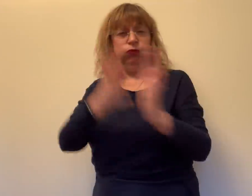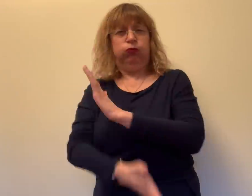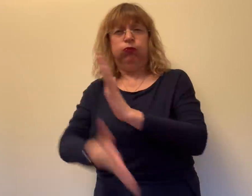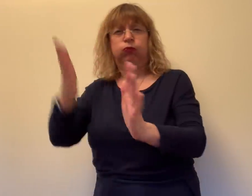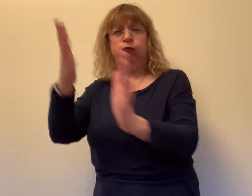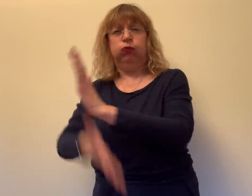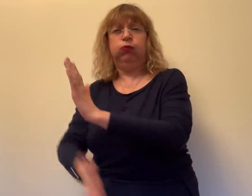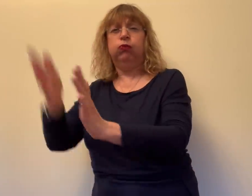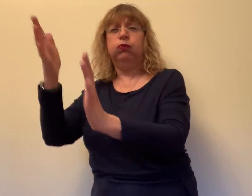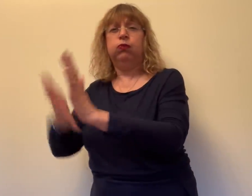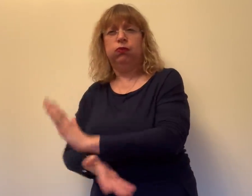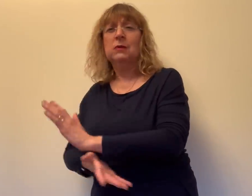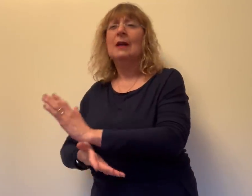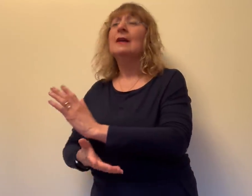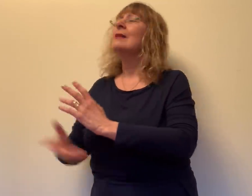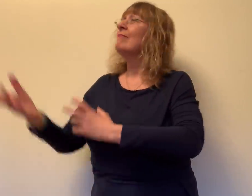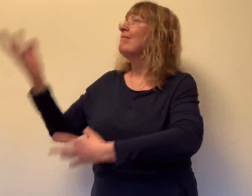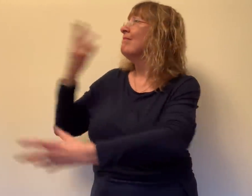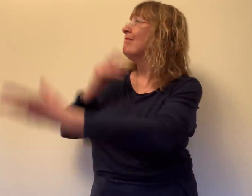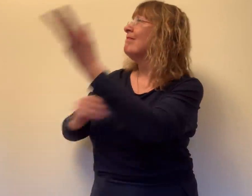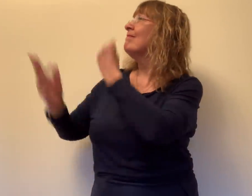your world.